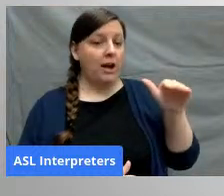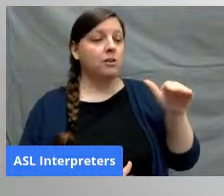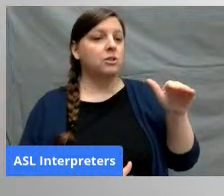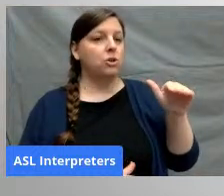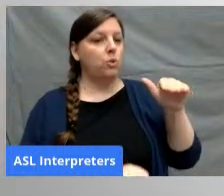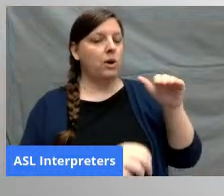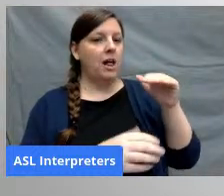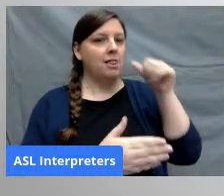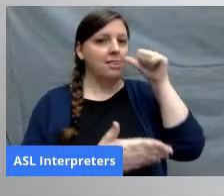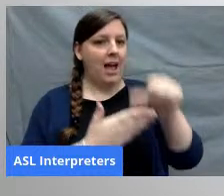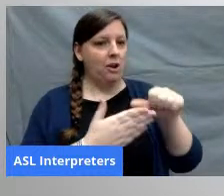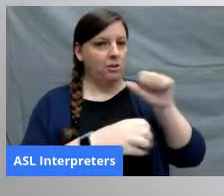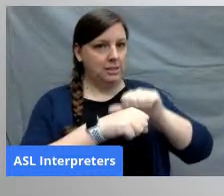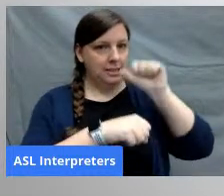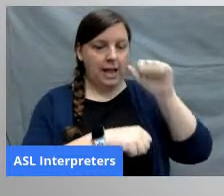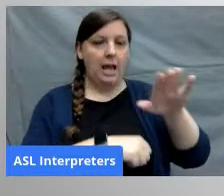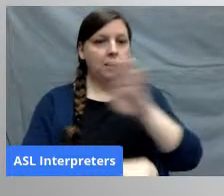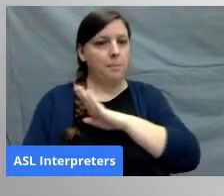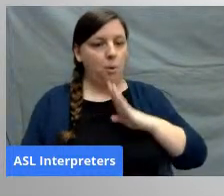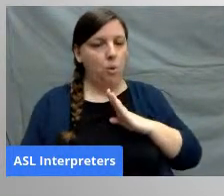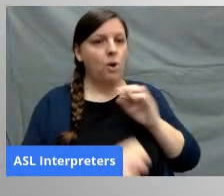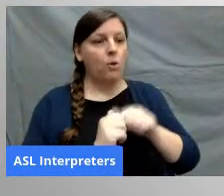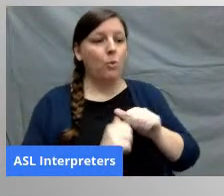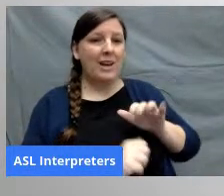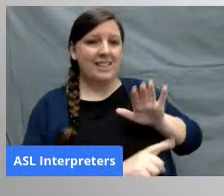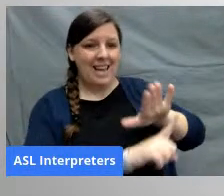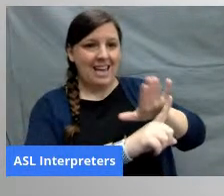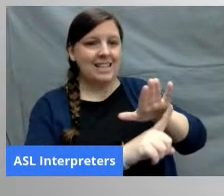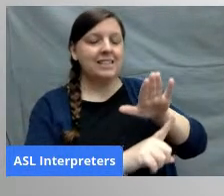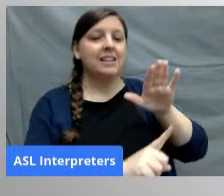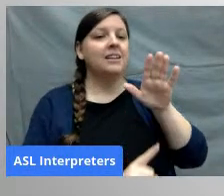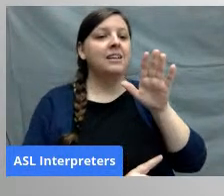but he had a concern that even though they were out for